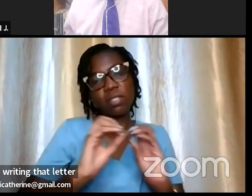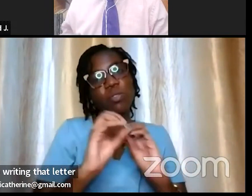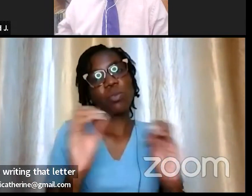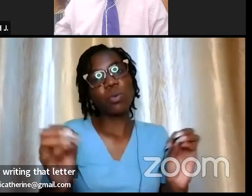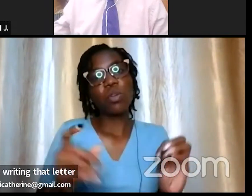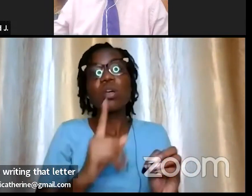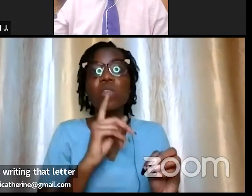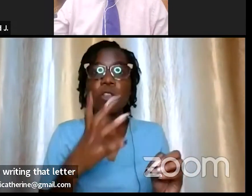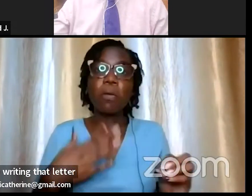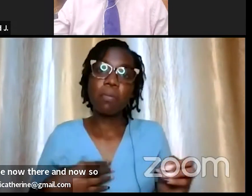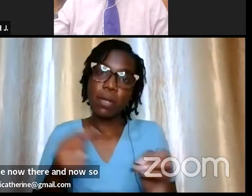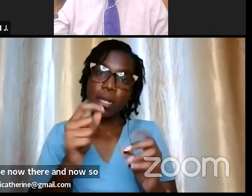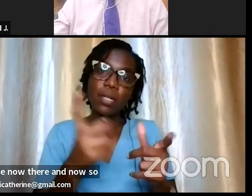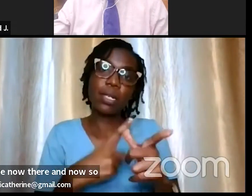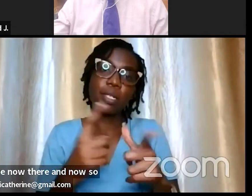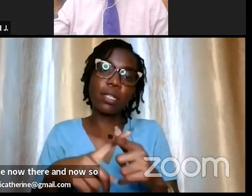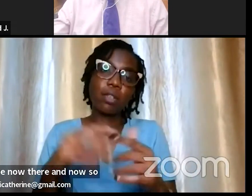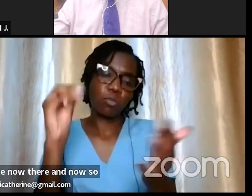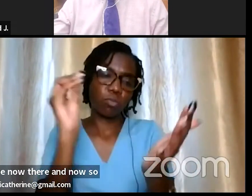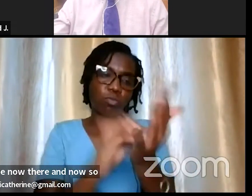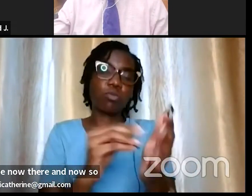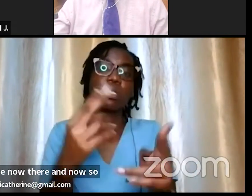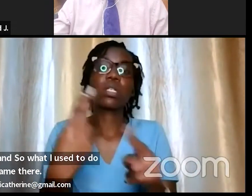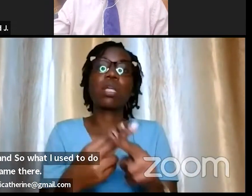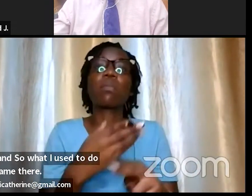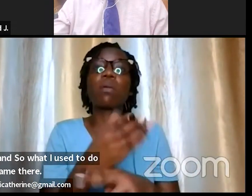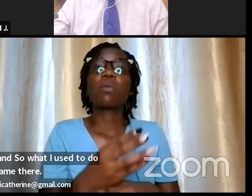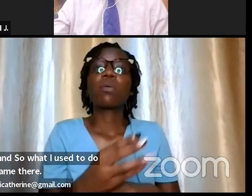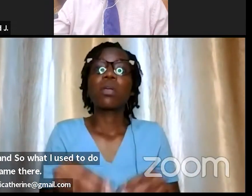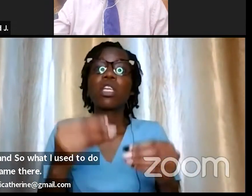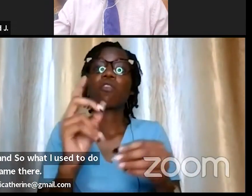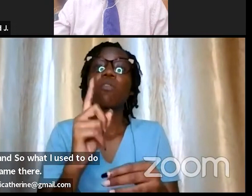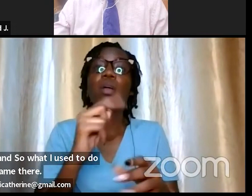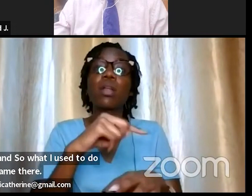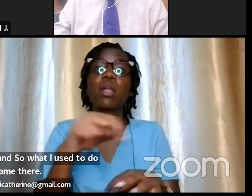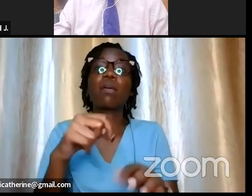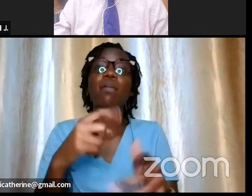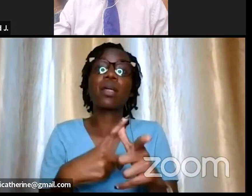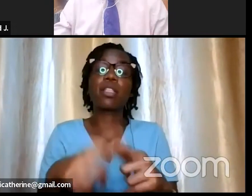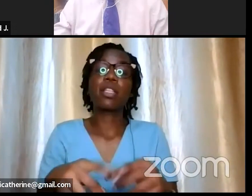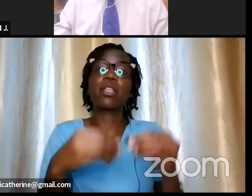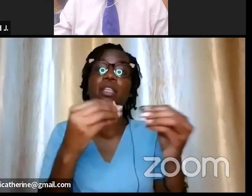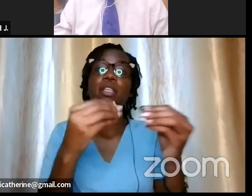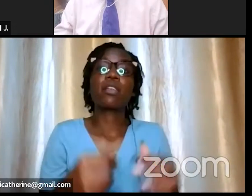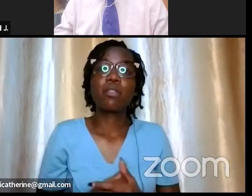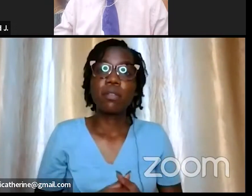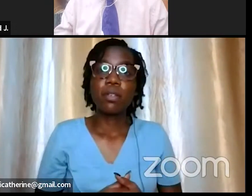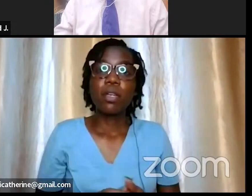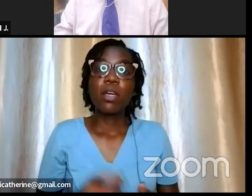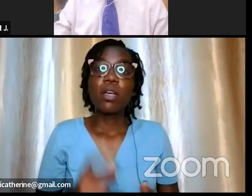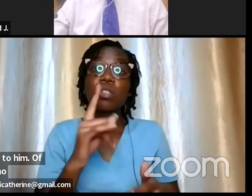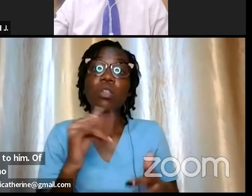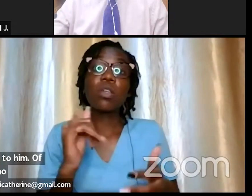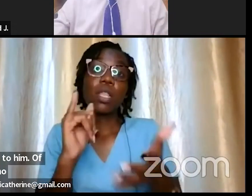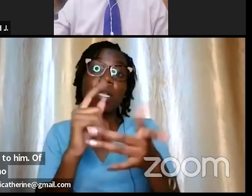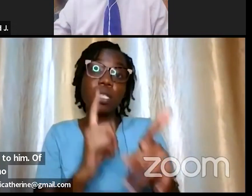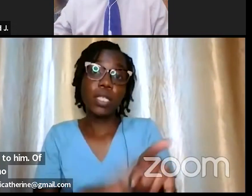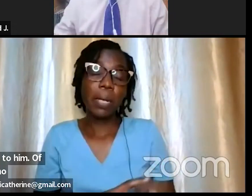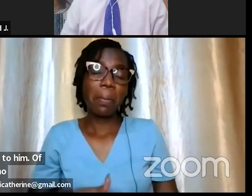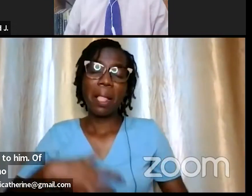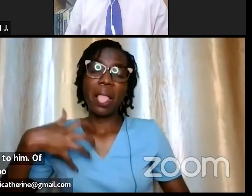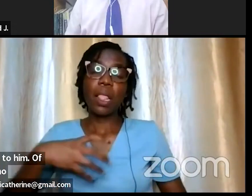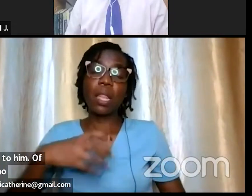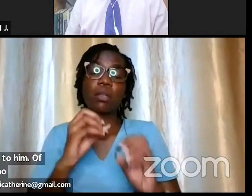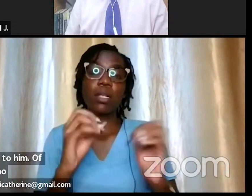I write and put his name there. Give it 1 hour. Then I take it to him. Of course, he's no longer as angry as he was. And when he sees